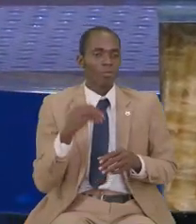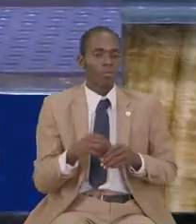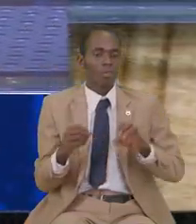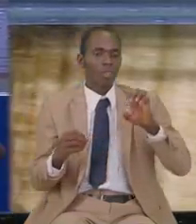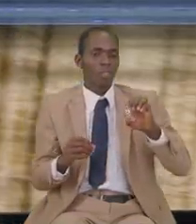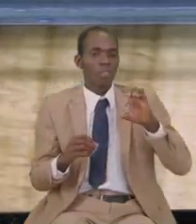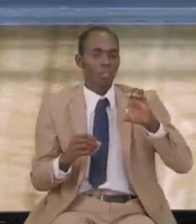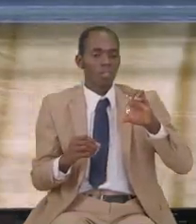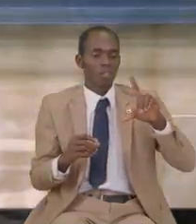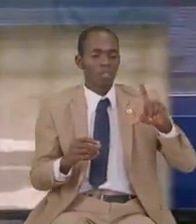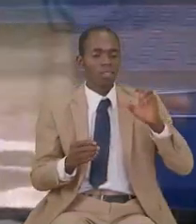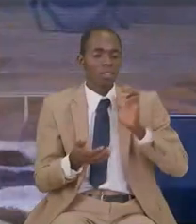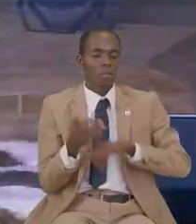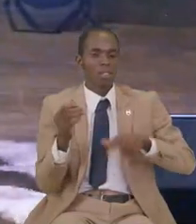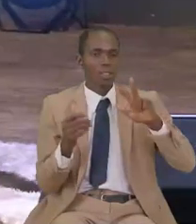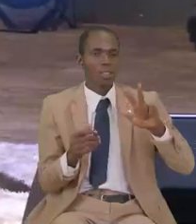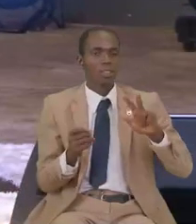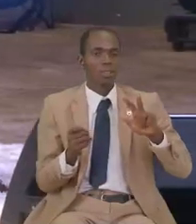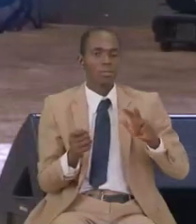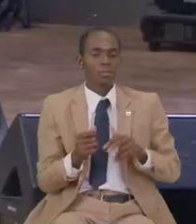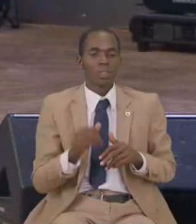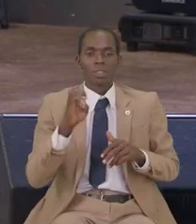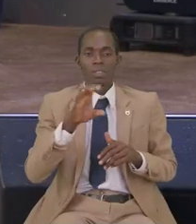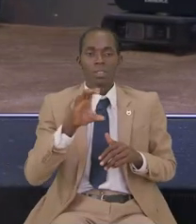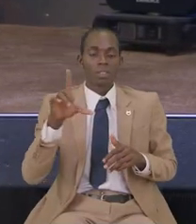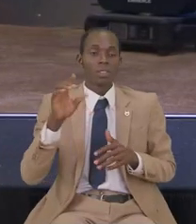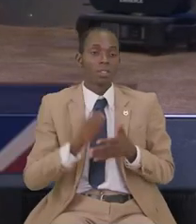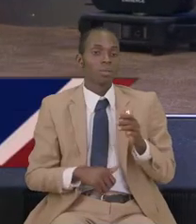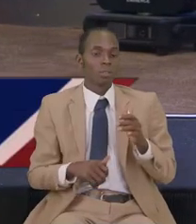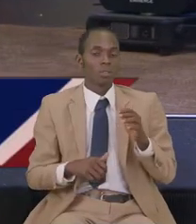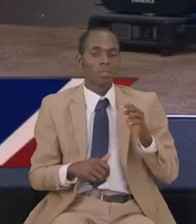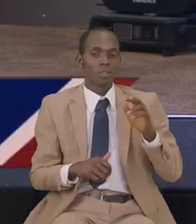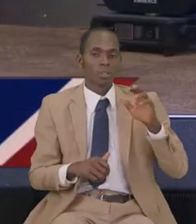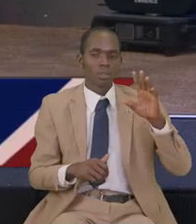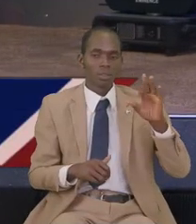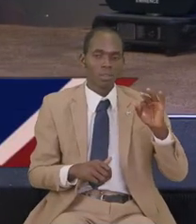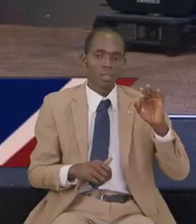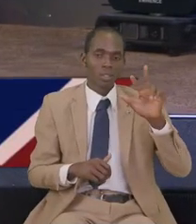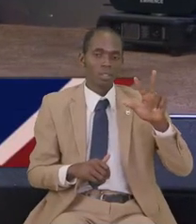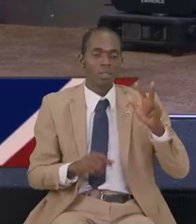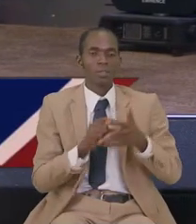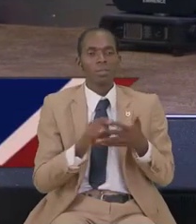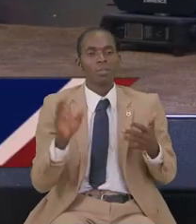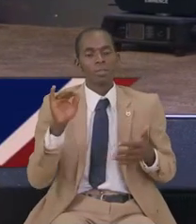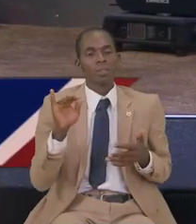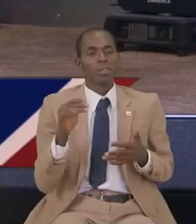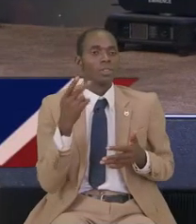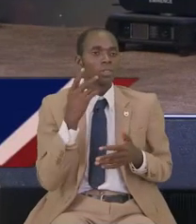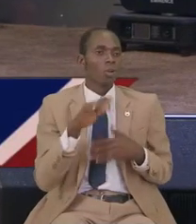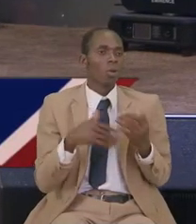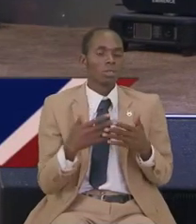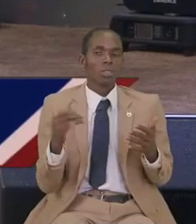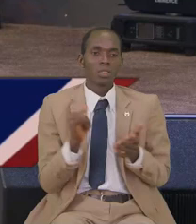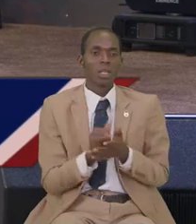verse 15, many things that are piled up in the past. We've done that and God